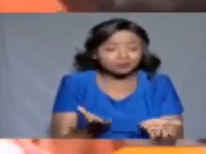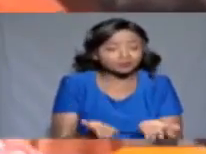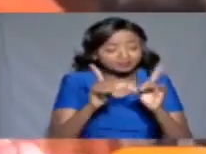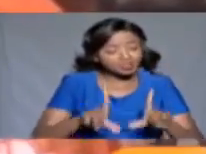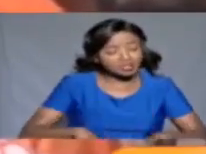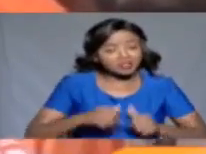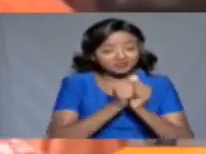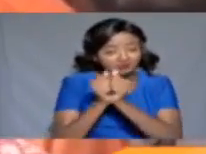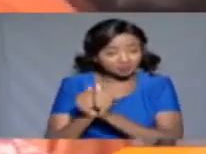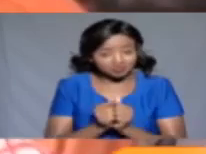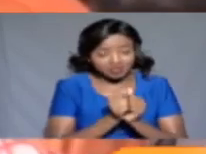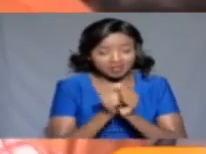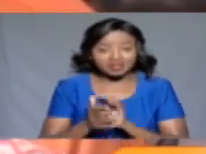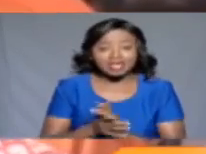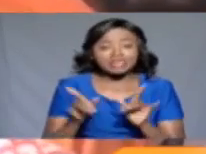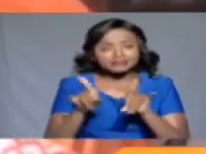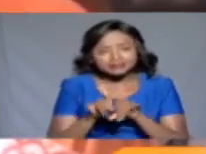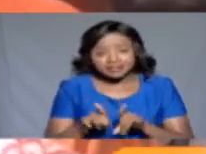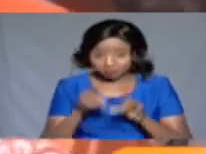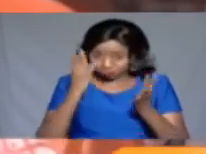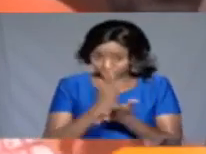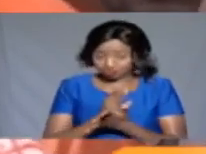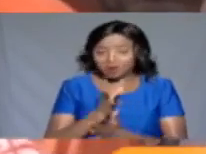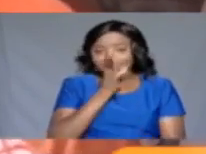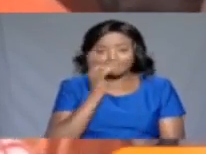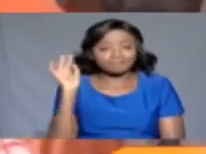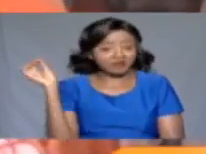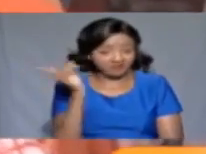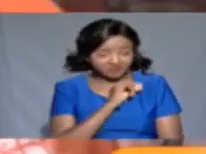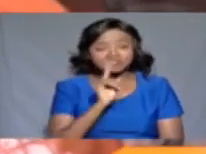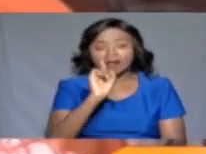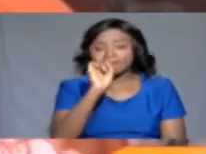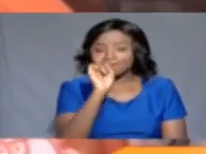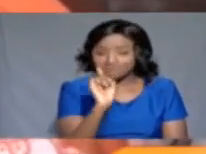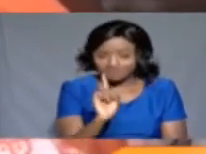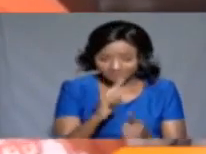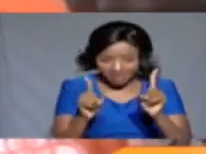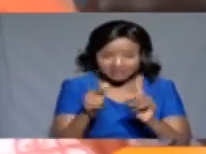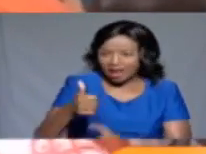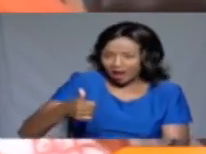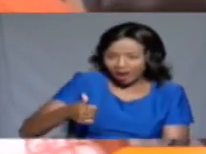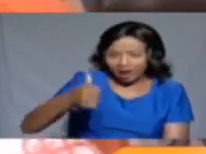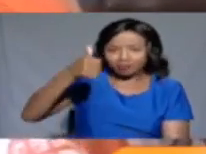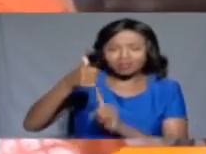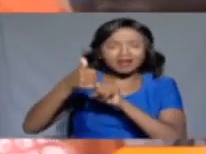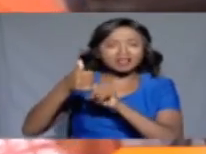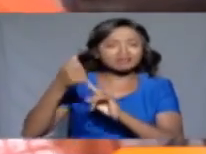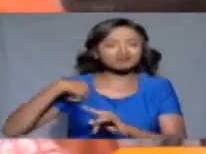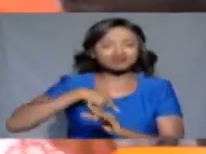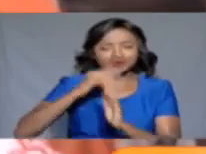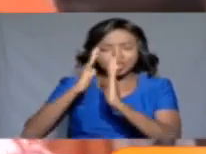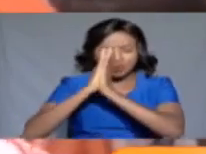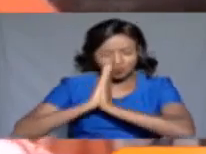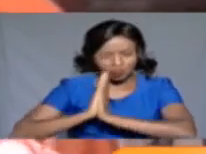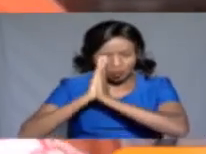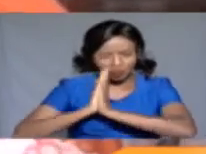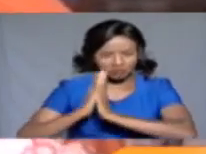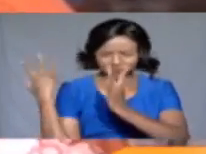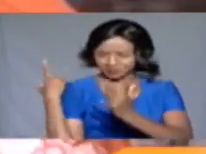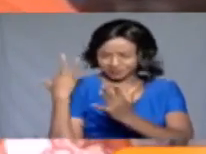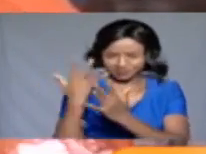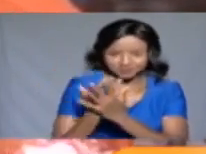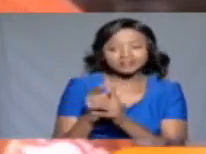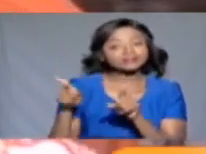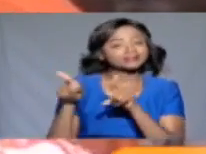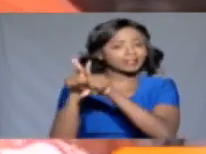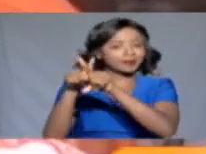tunazidi kukumbushana Ramadhani imemalizika, lakini yule Allah ambaye kwamba tulikuwa tukimwabudu katika mwezi wa Ramadhani bado